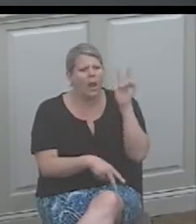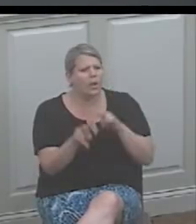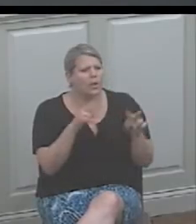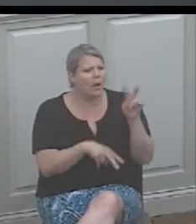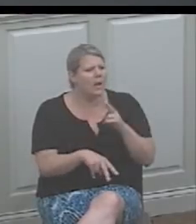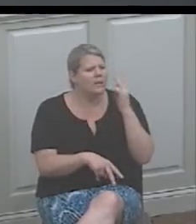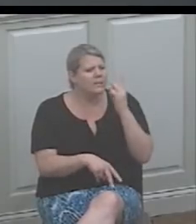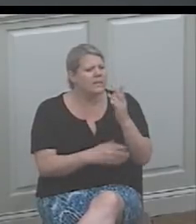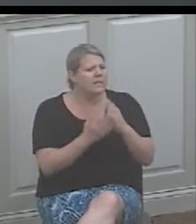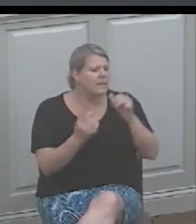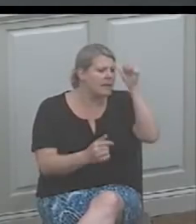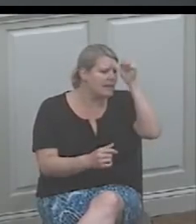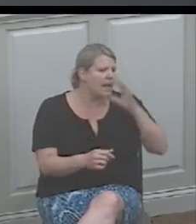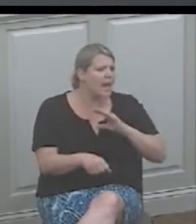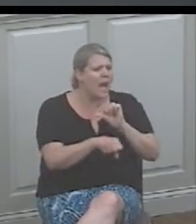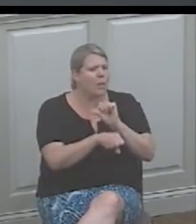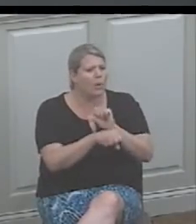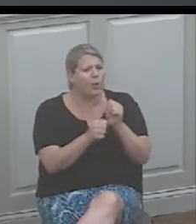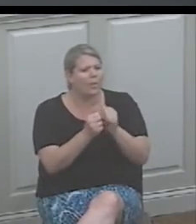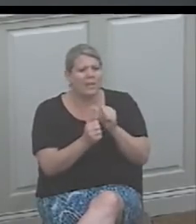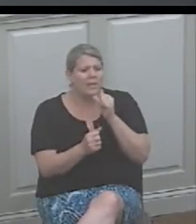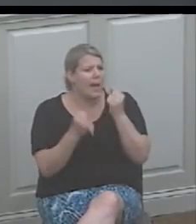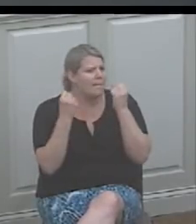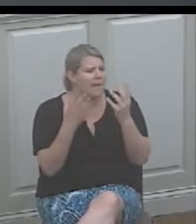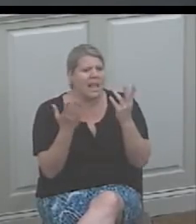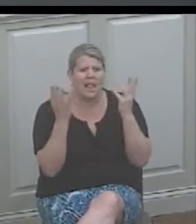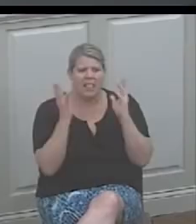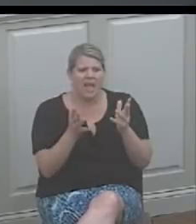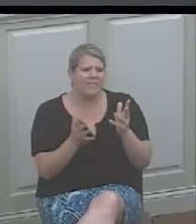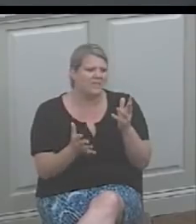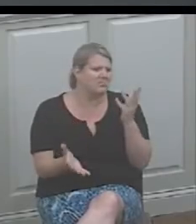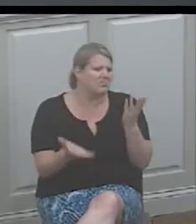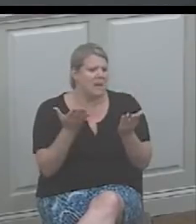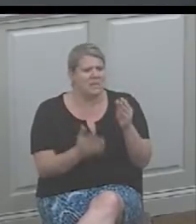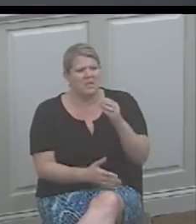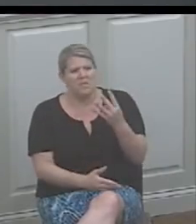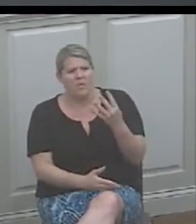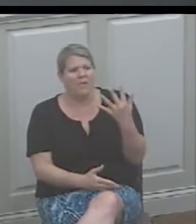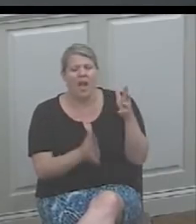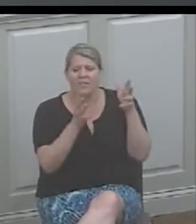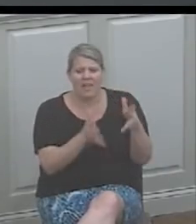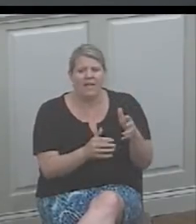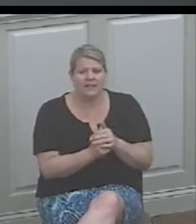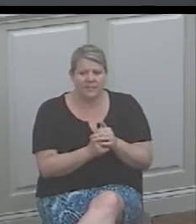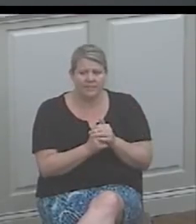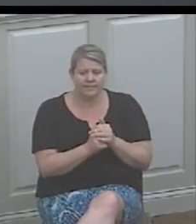here. There's not many of them left. There's about five total. And the police officers,